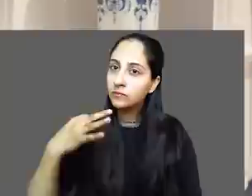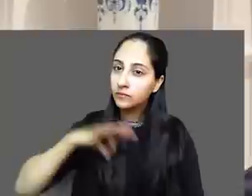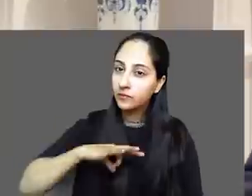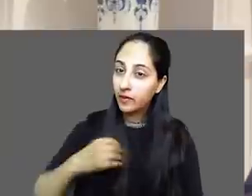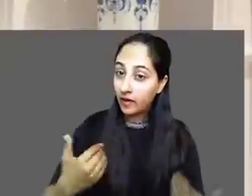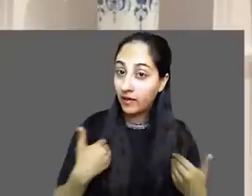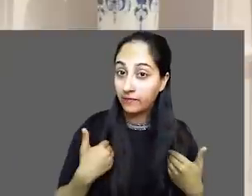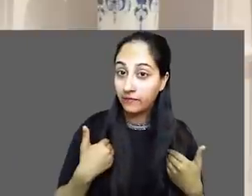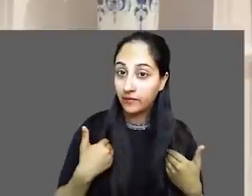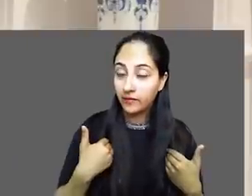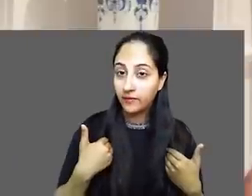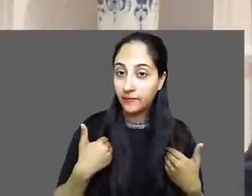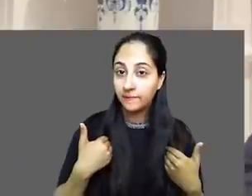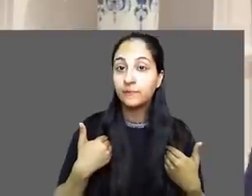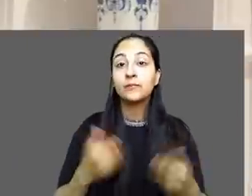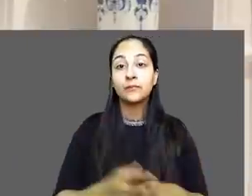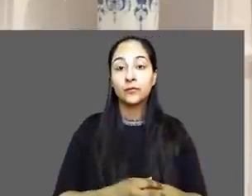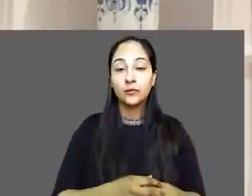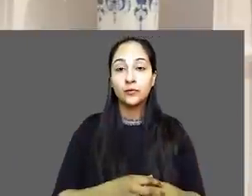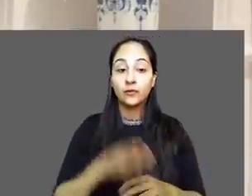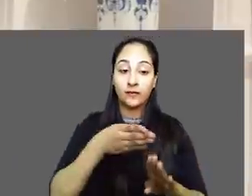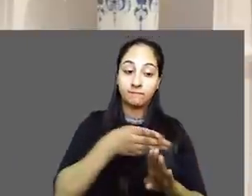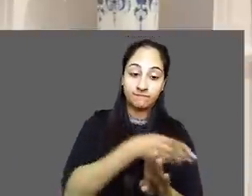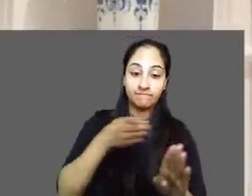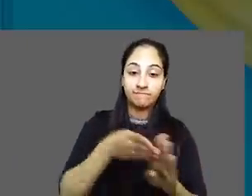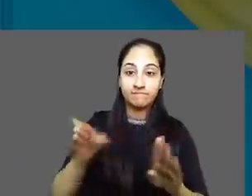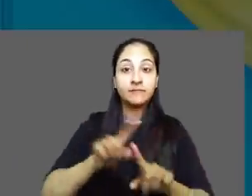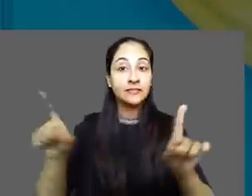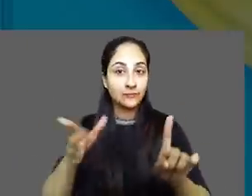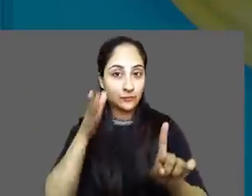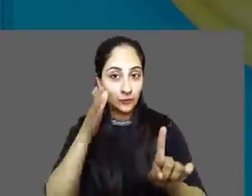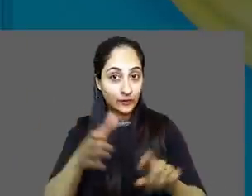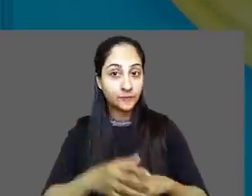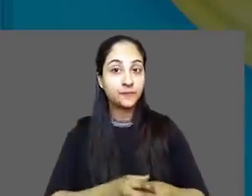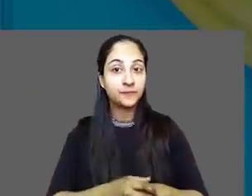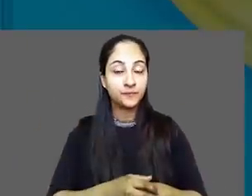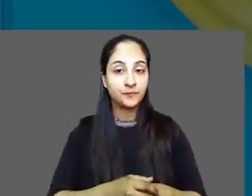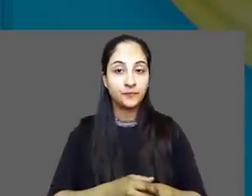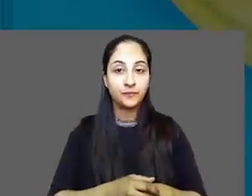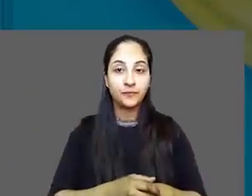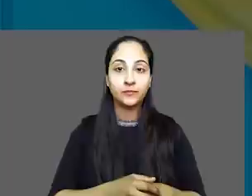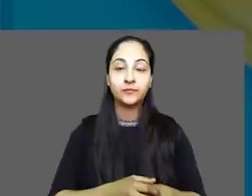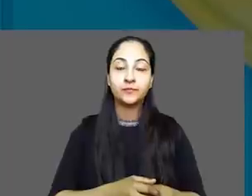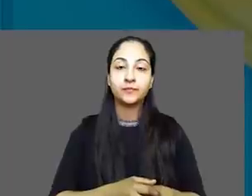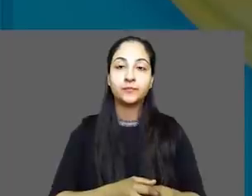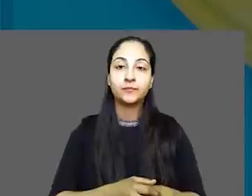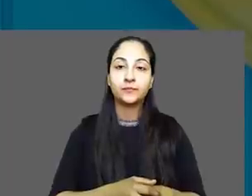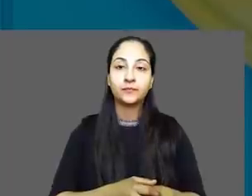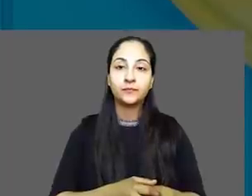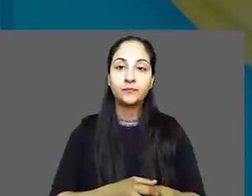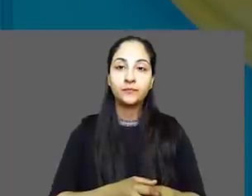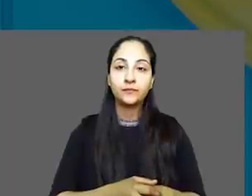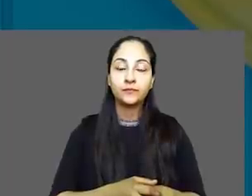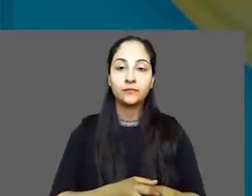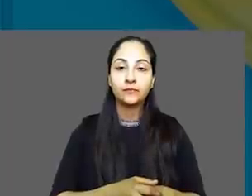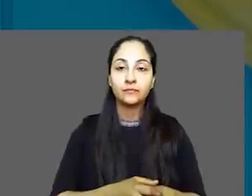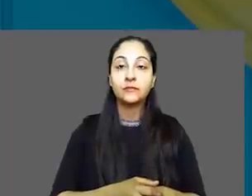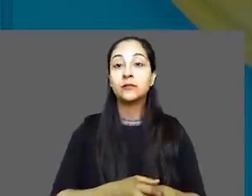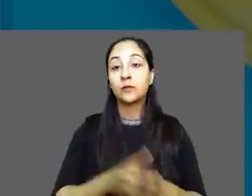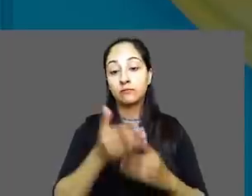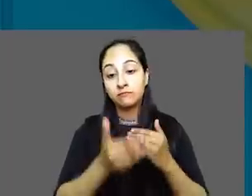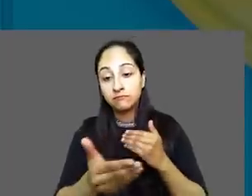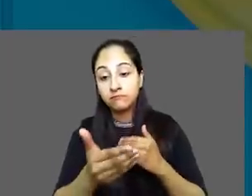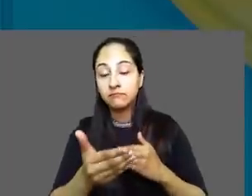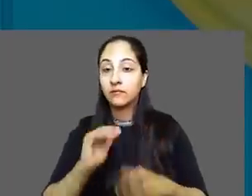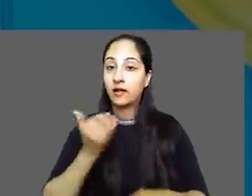looking at it from the perspective of how the communal institutions operate. You know, I want to go back to the COVID mindset for a second for the